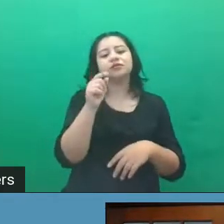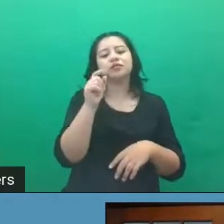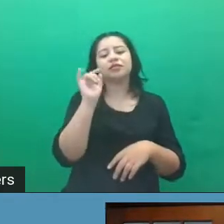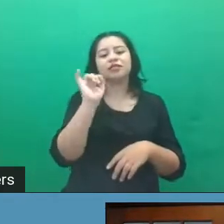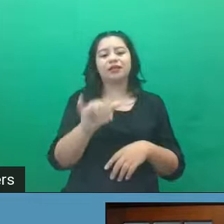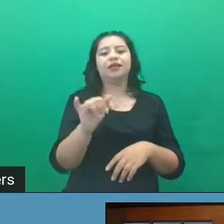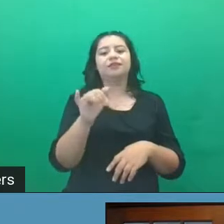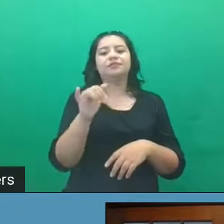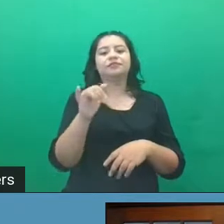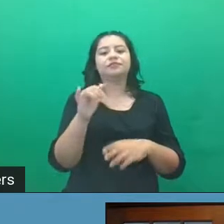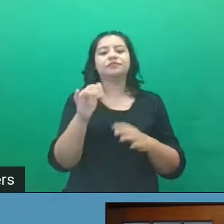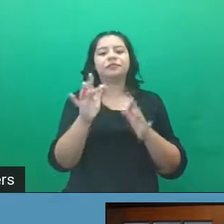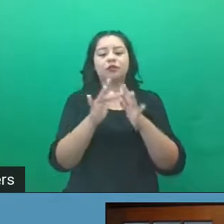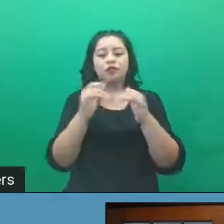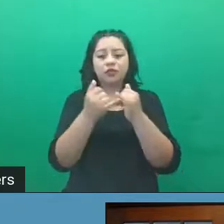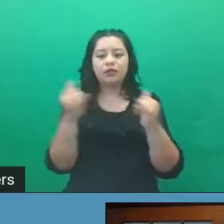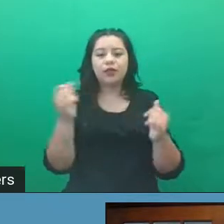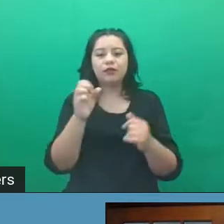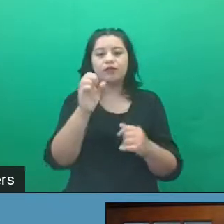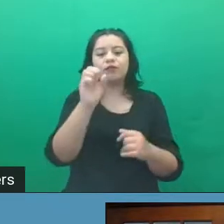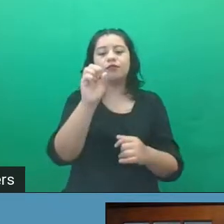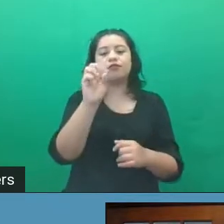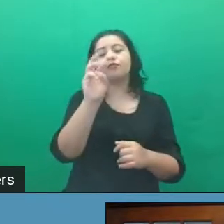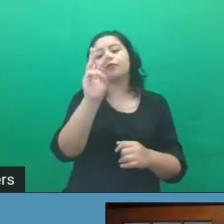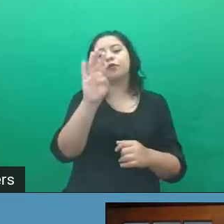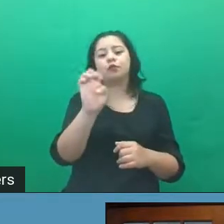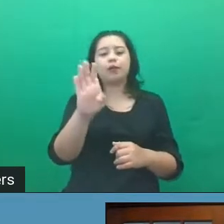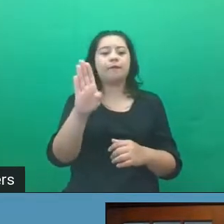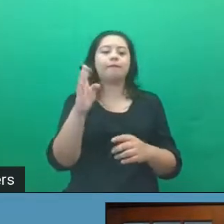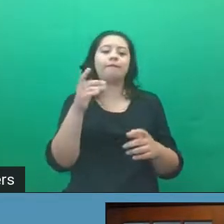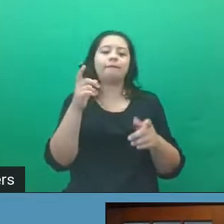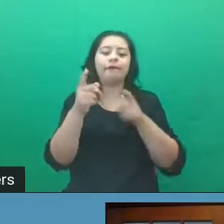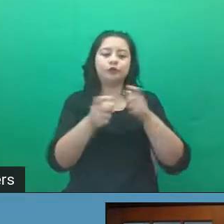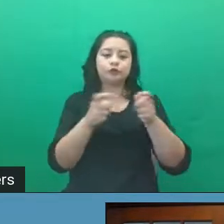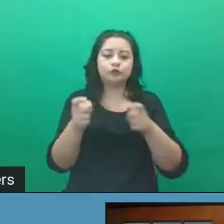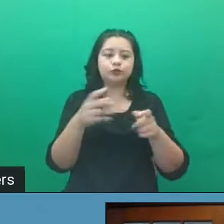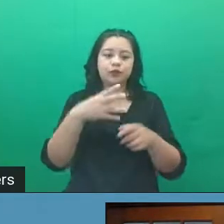provides you that greater control, also made, it controlled me out of my interest.